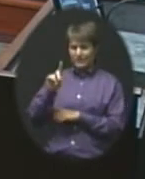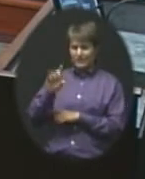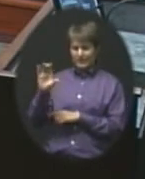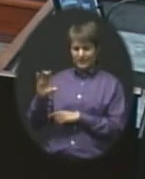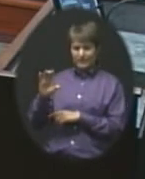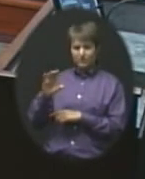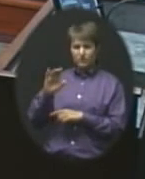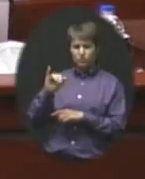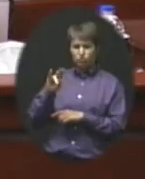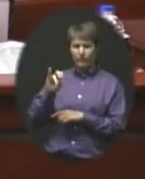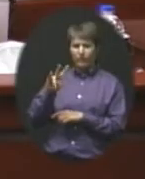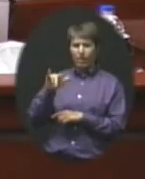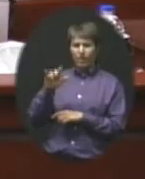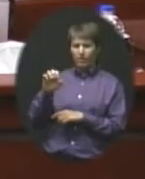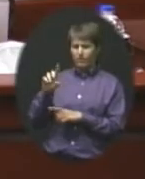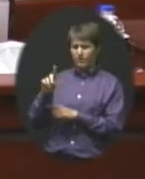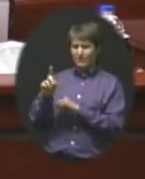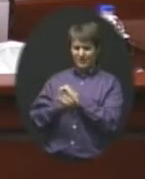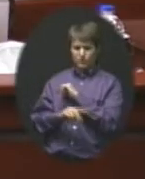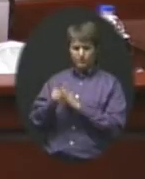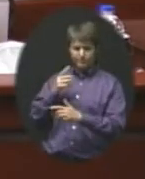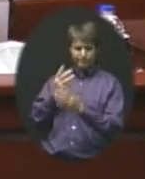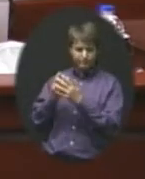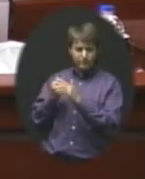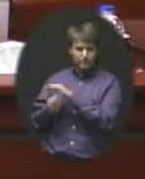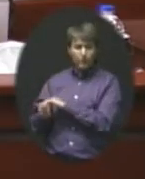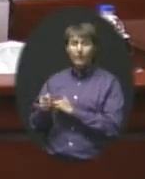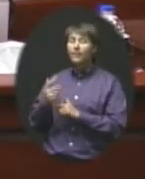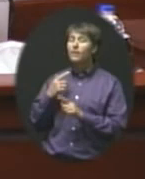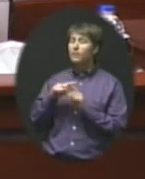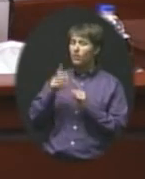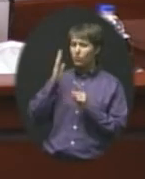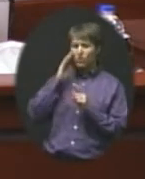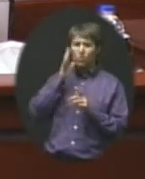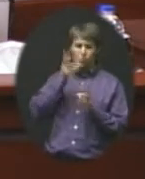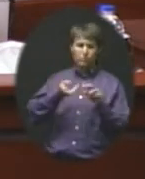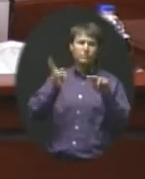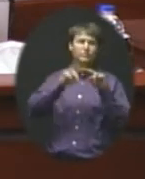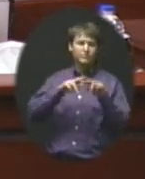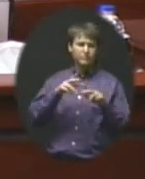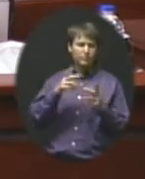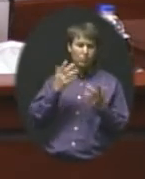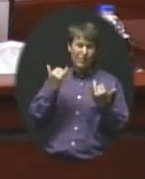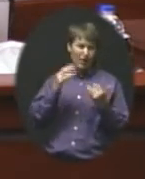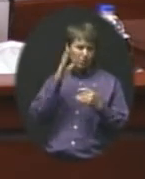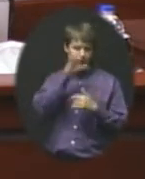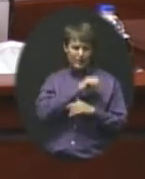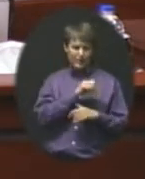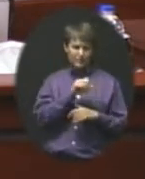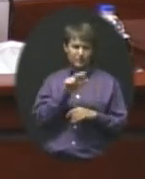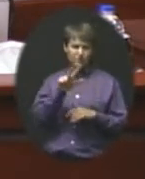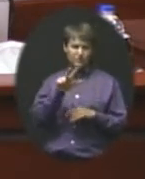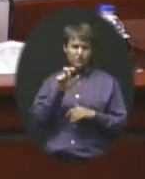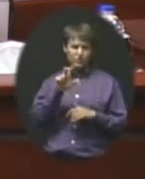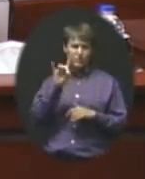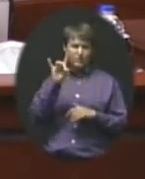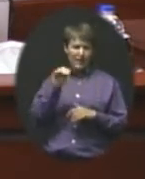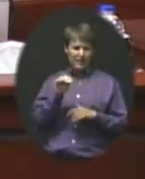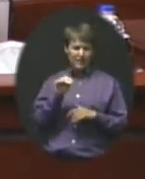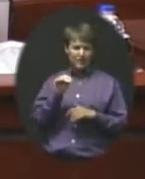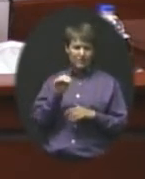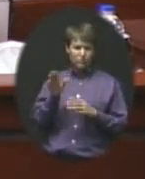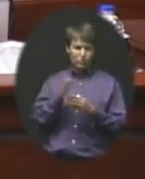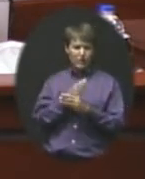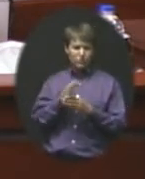our count. But anyway, it's all being sorted out. We know that we're going to be up, and right now I might guess to be in the 380 range, something like